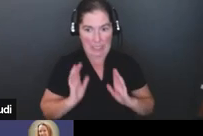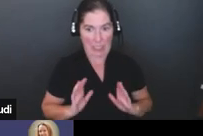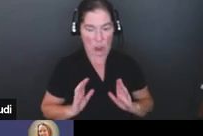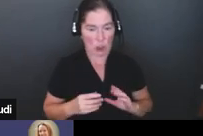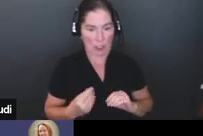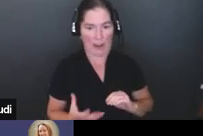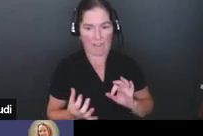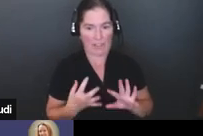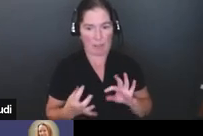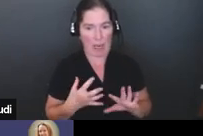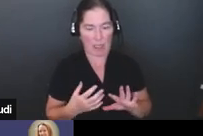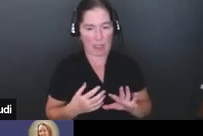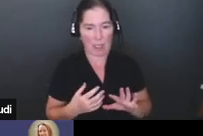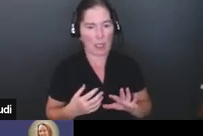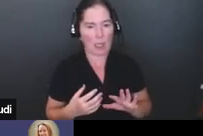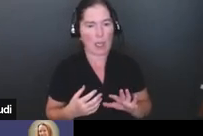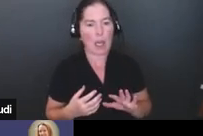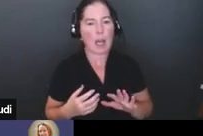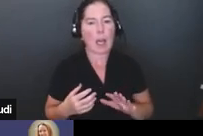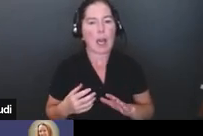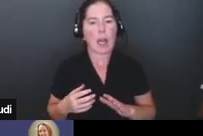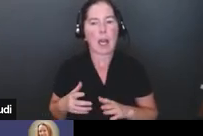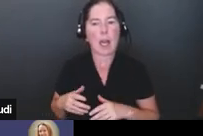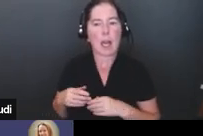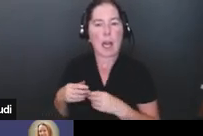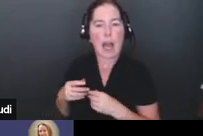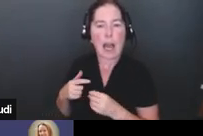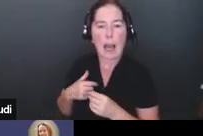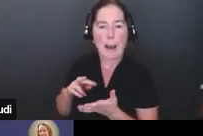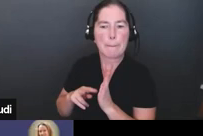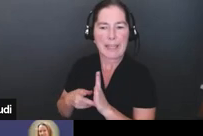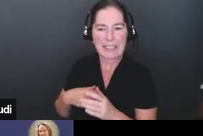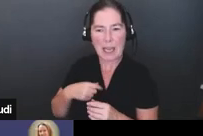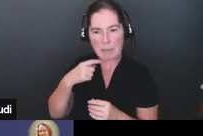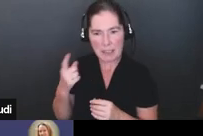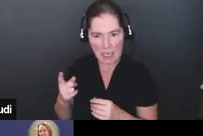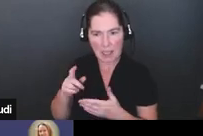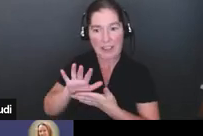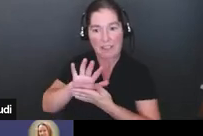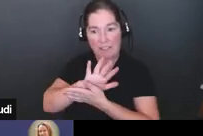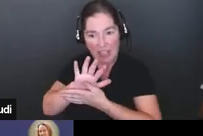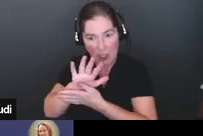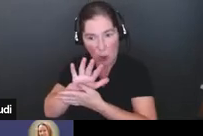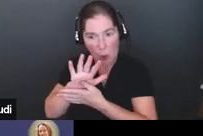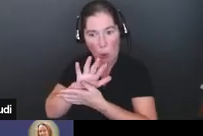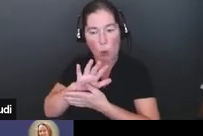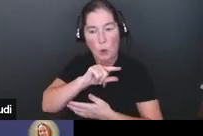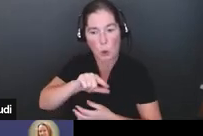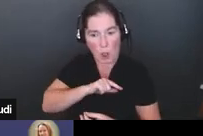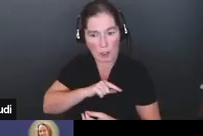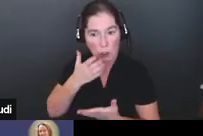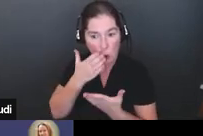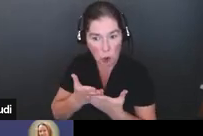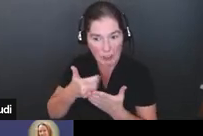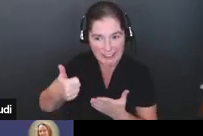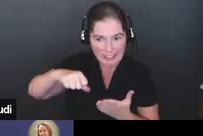feedback. It's to give feedback to teams on the video quality of the video conferencing for feature.